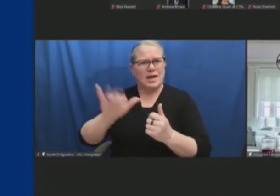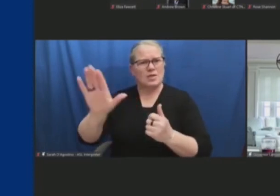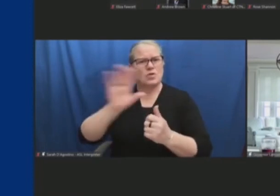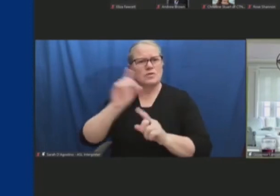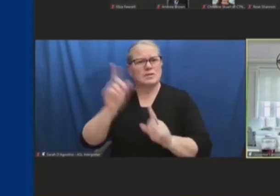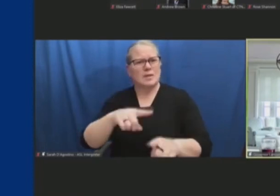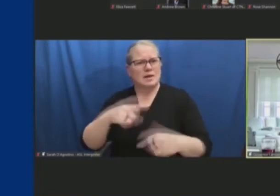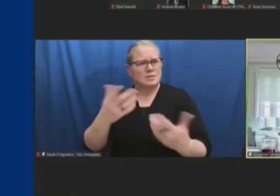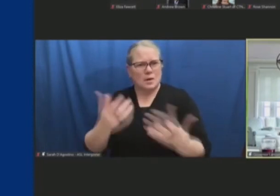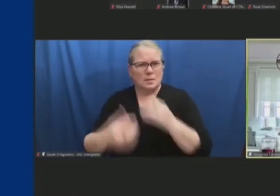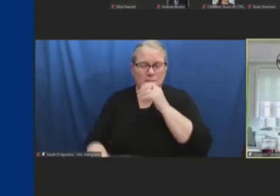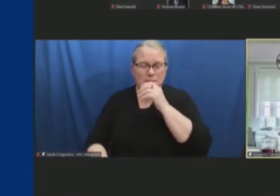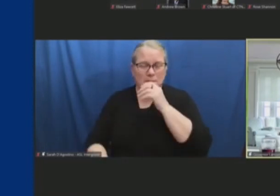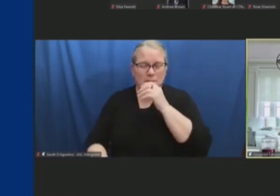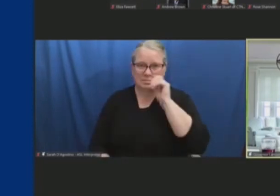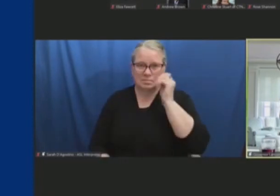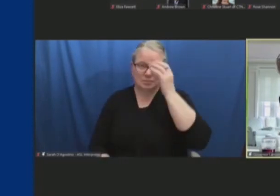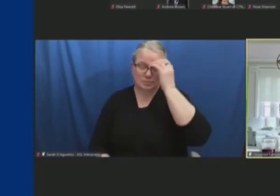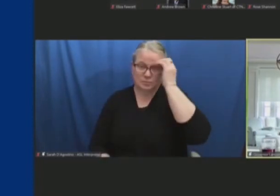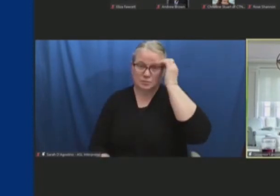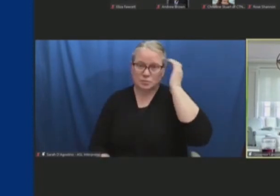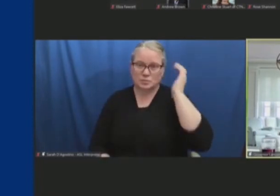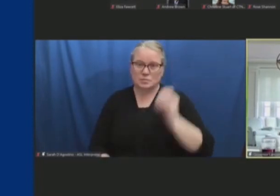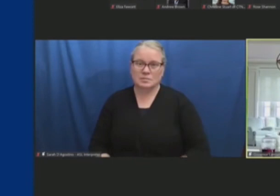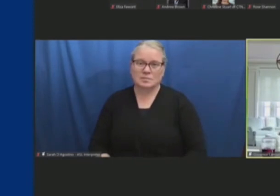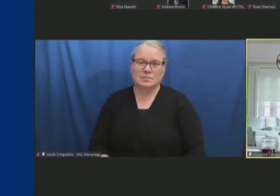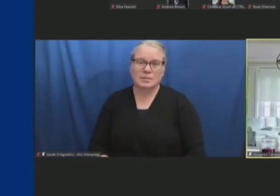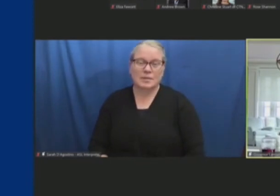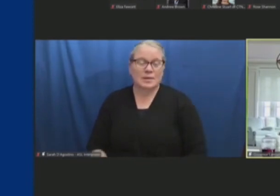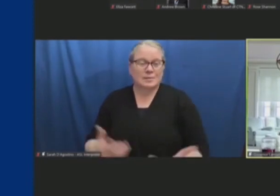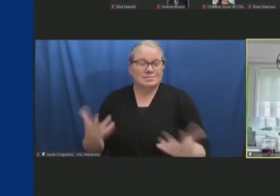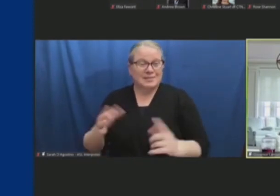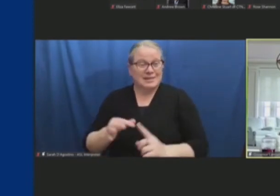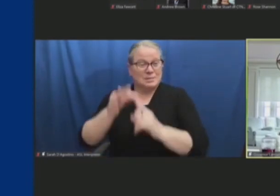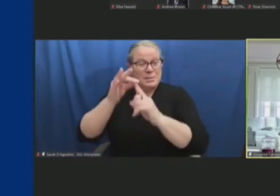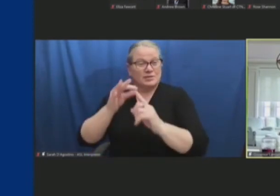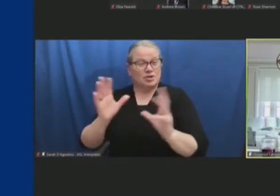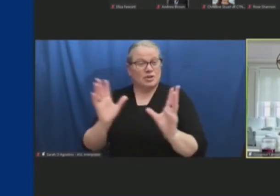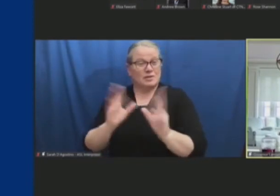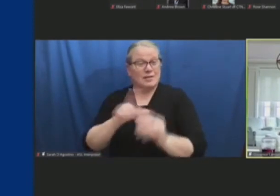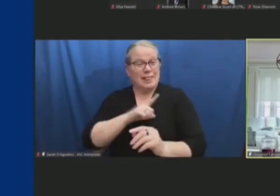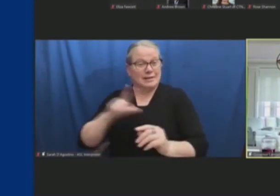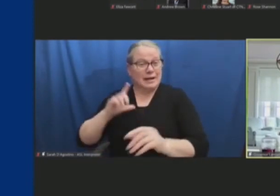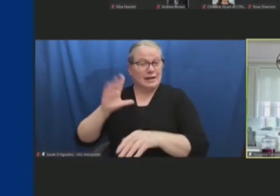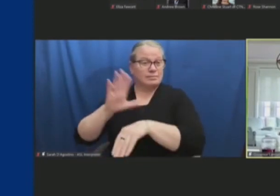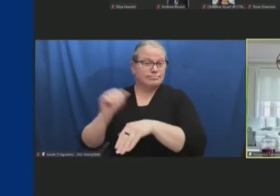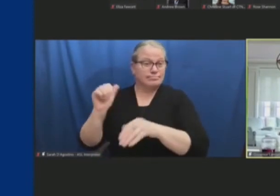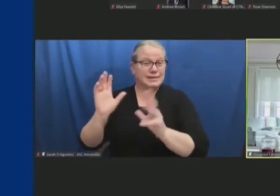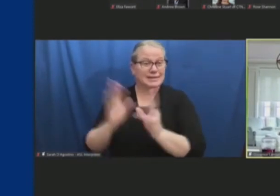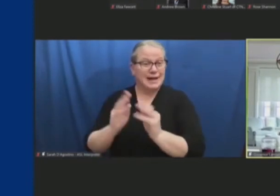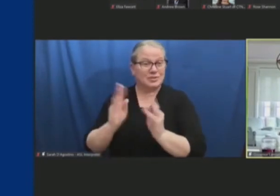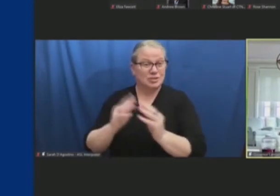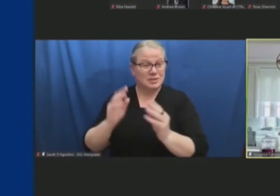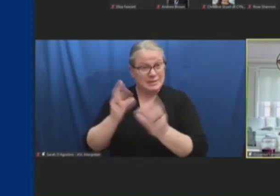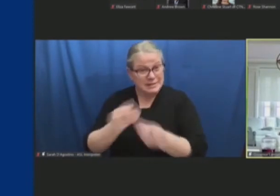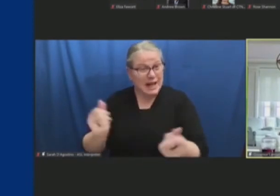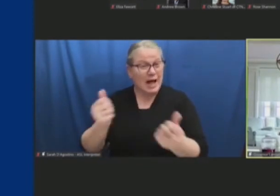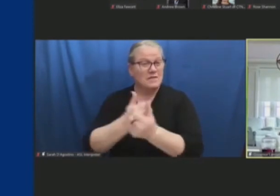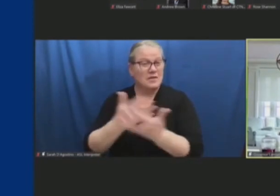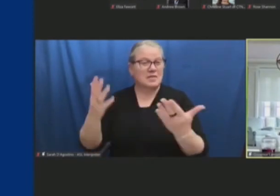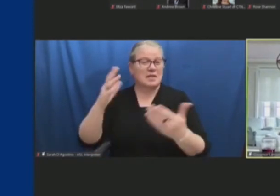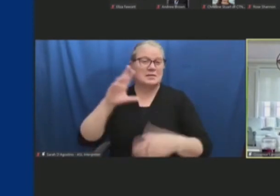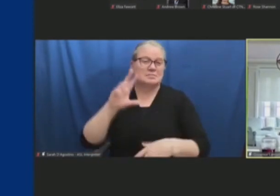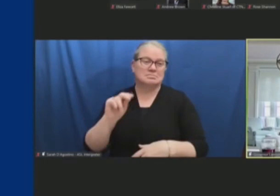Not everything is solved with a special session. What we have done is we have really focused like a